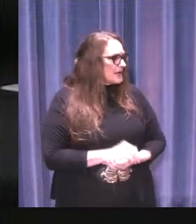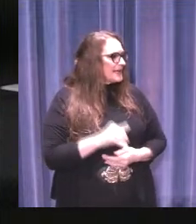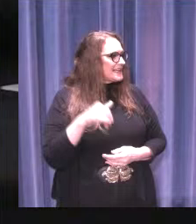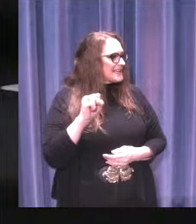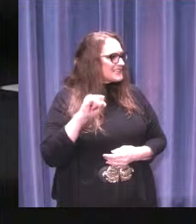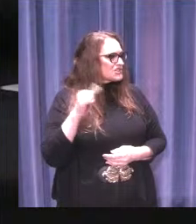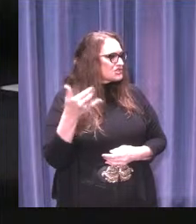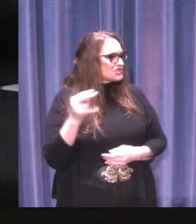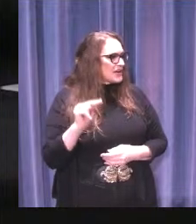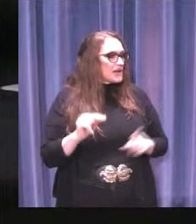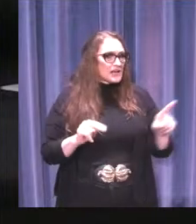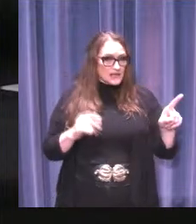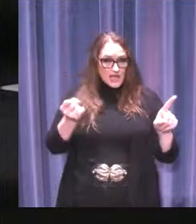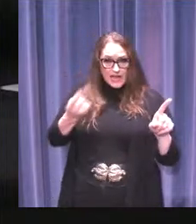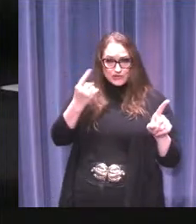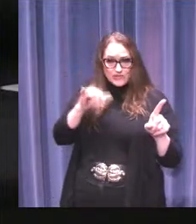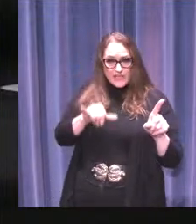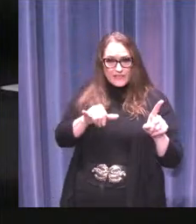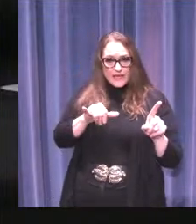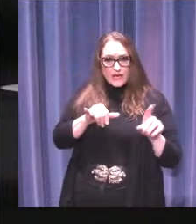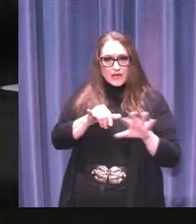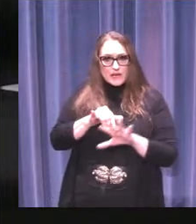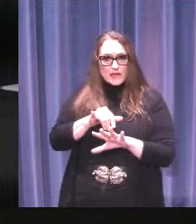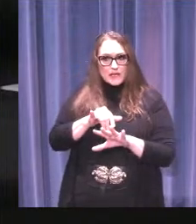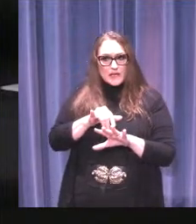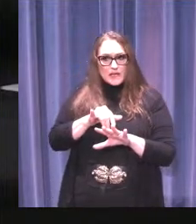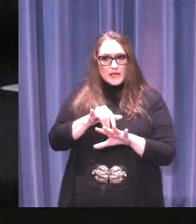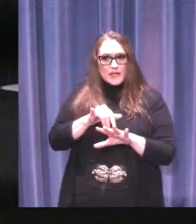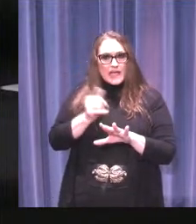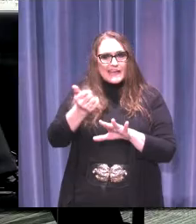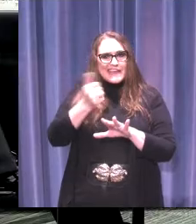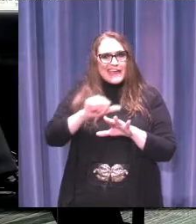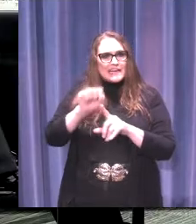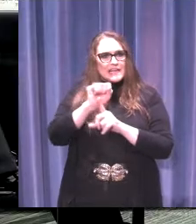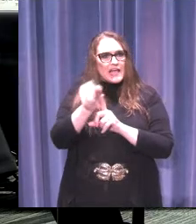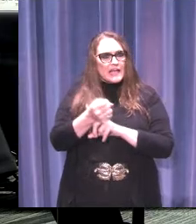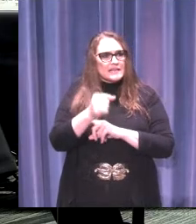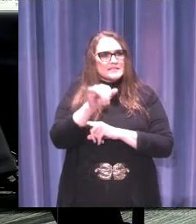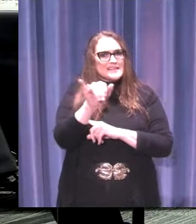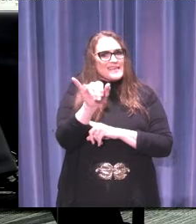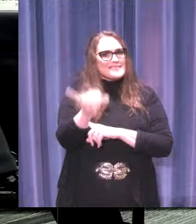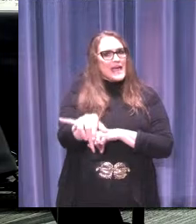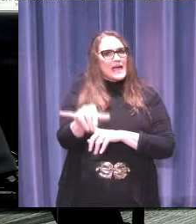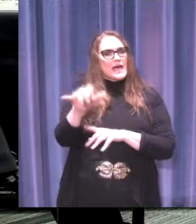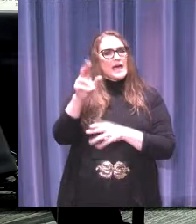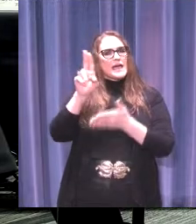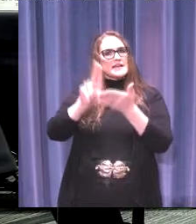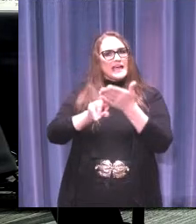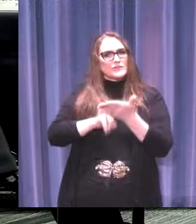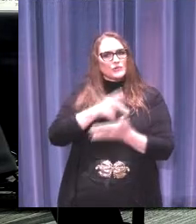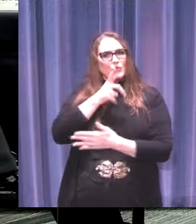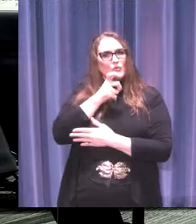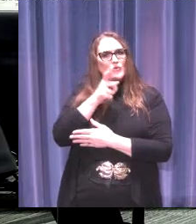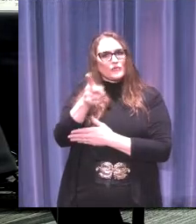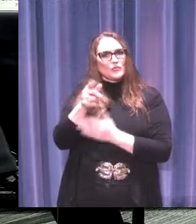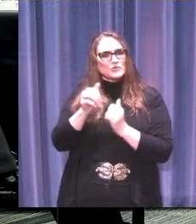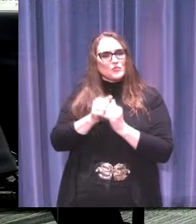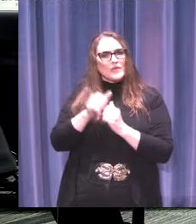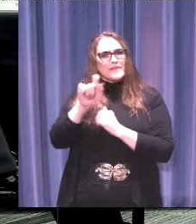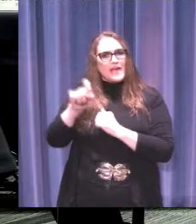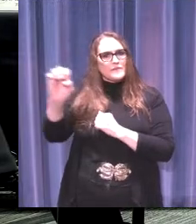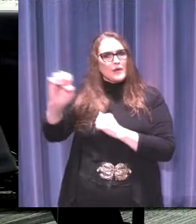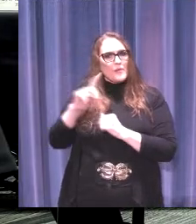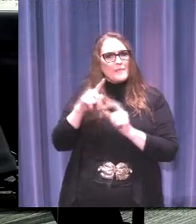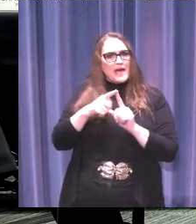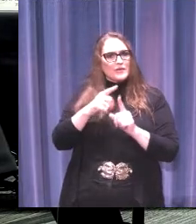John? And I understand that in any case that contract, whoever it was with, would have to come back